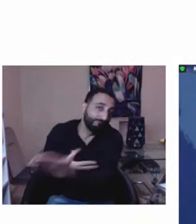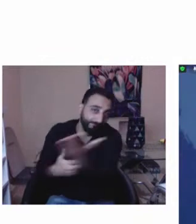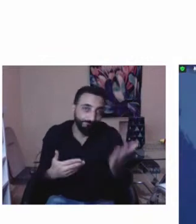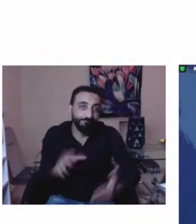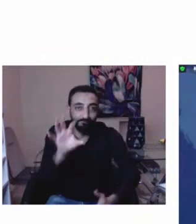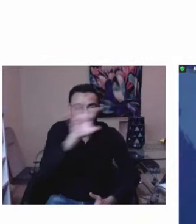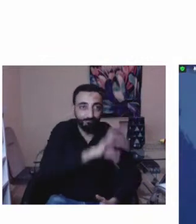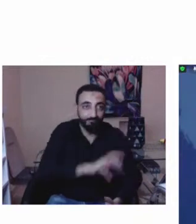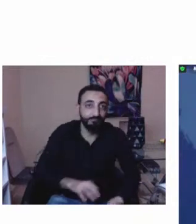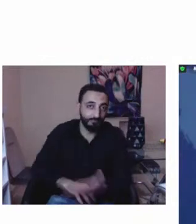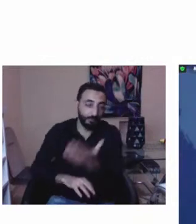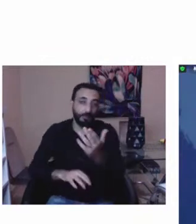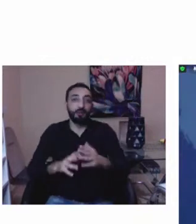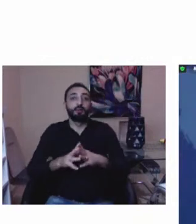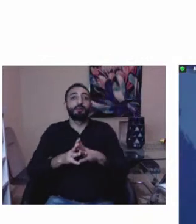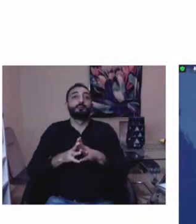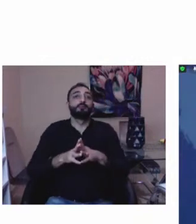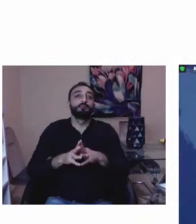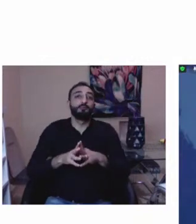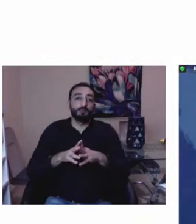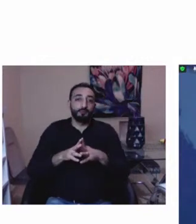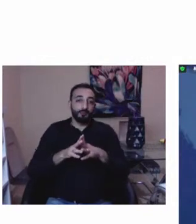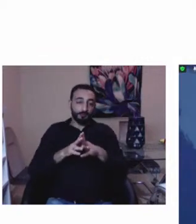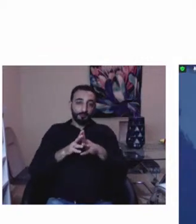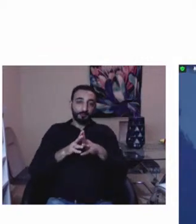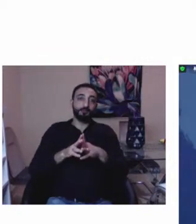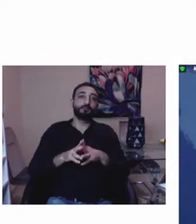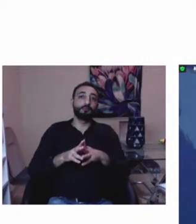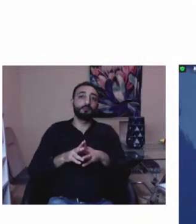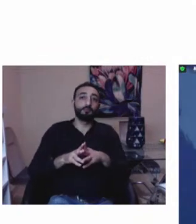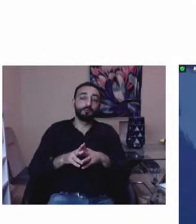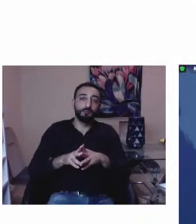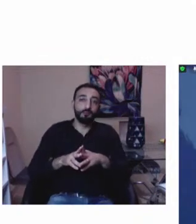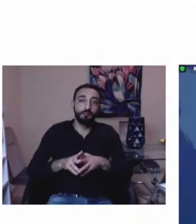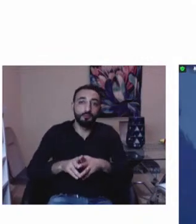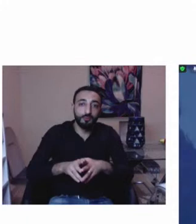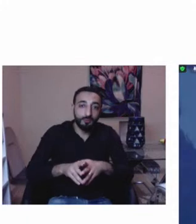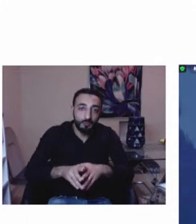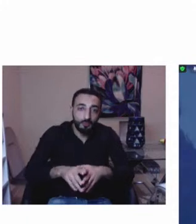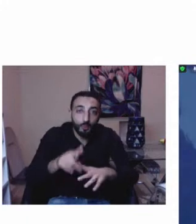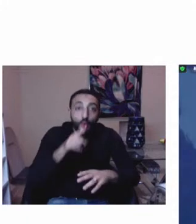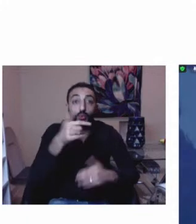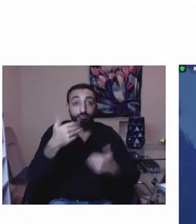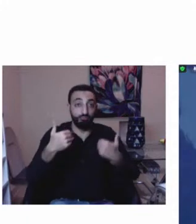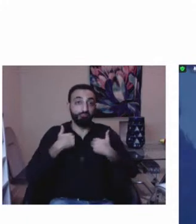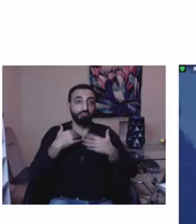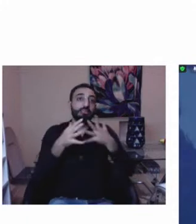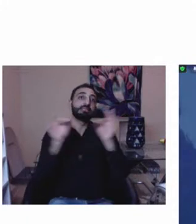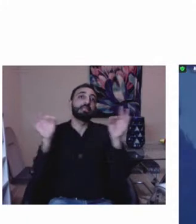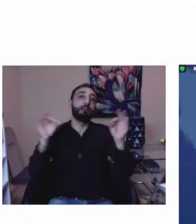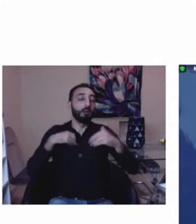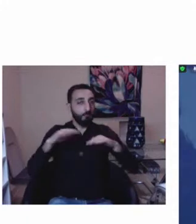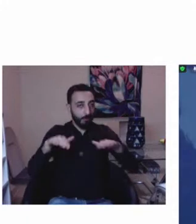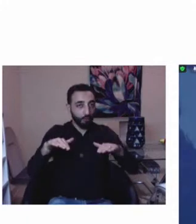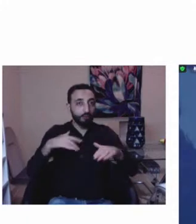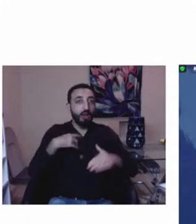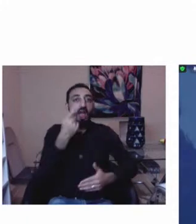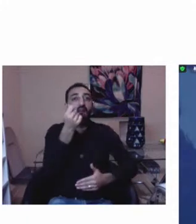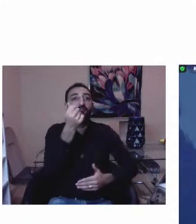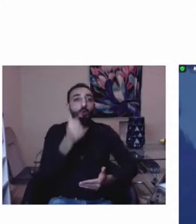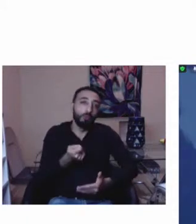decisive months ahead to secure bettering peace building financing. I won't dwell on the needs to make